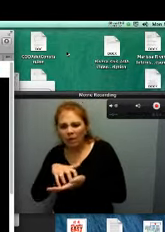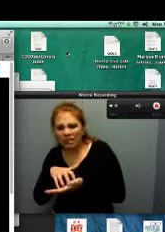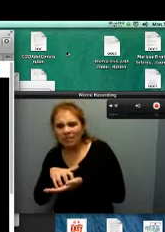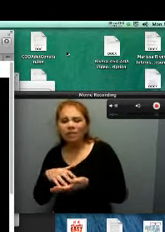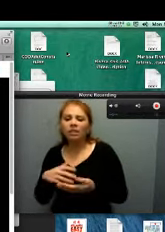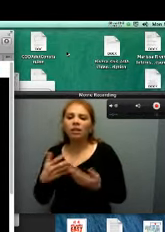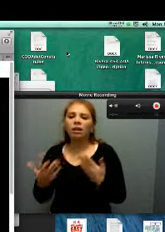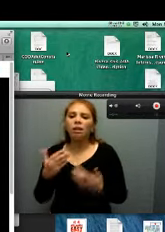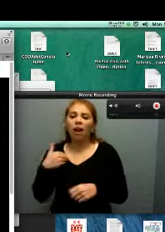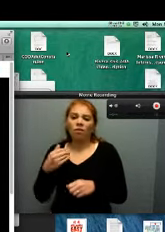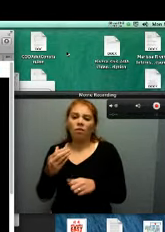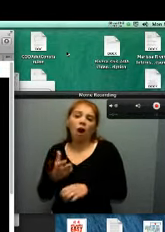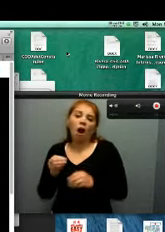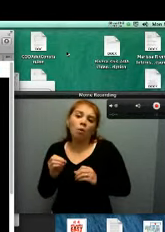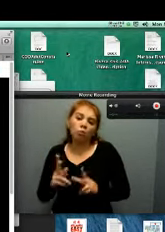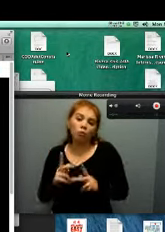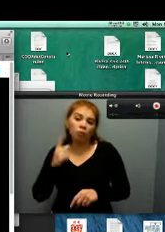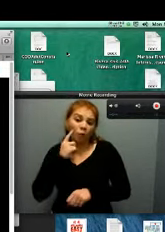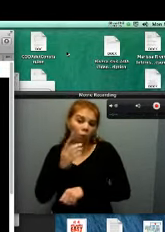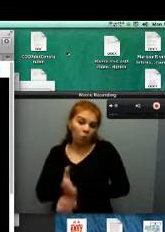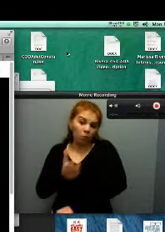have opportunities for improvement.